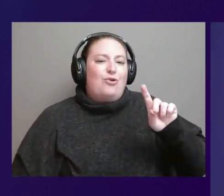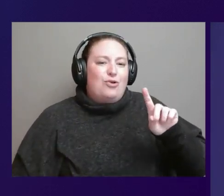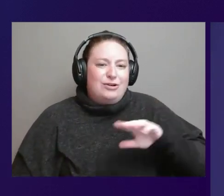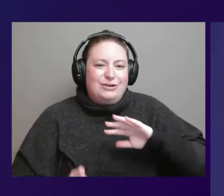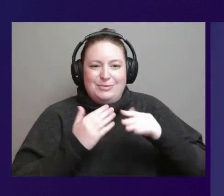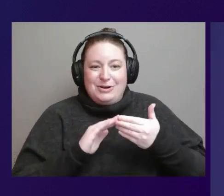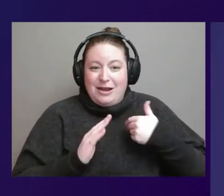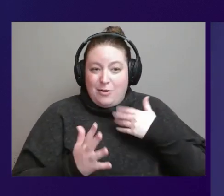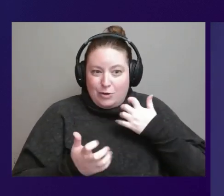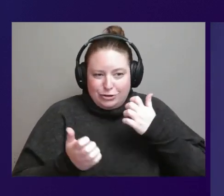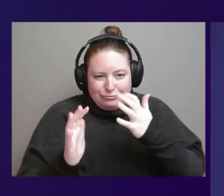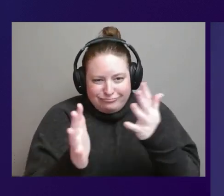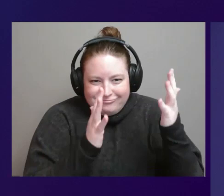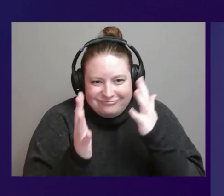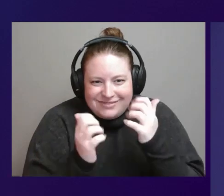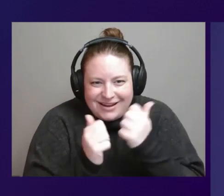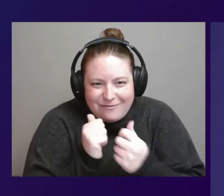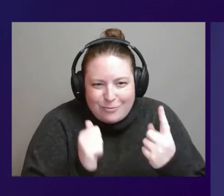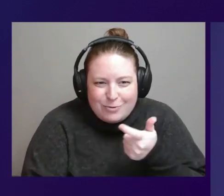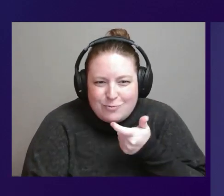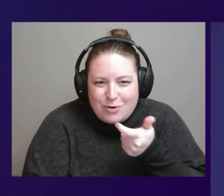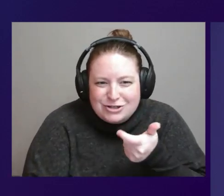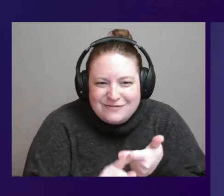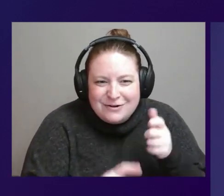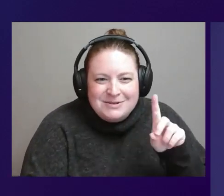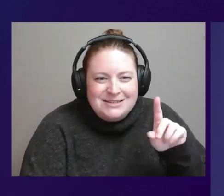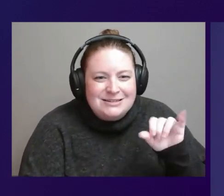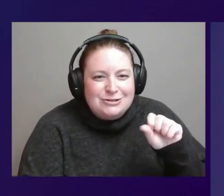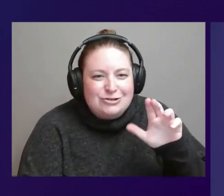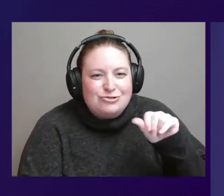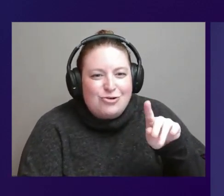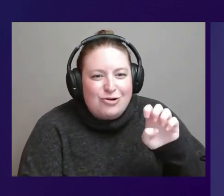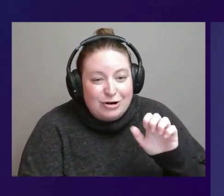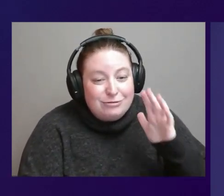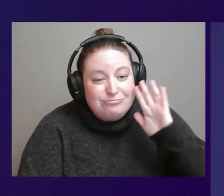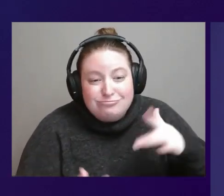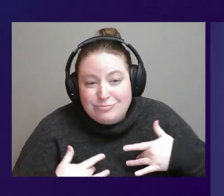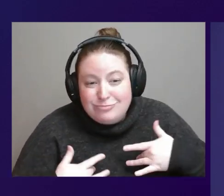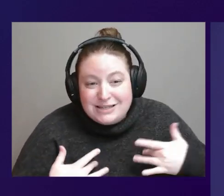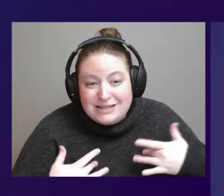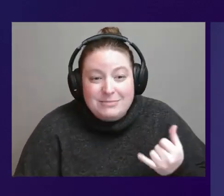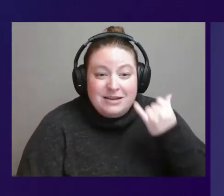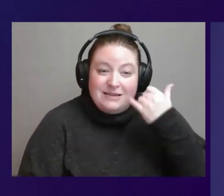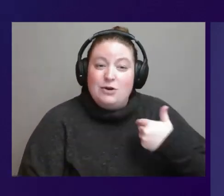watching in Discord. What's up, guys? If you're interested in any of this stuff, we've got tons of